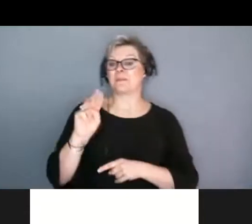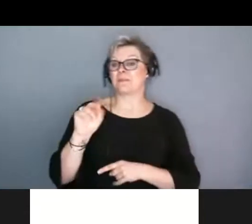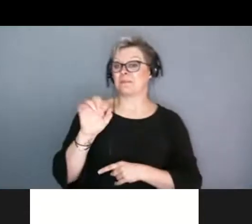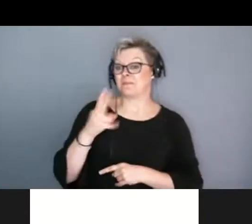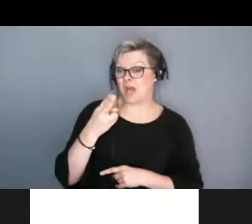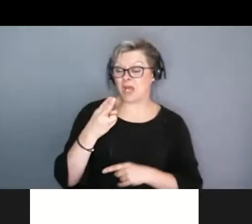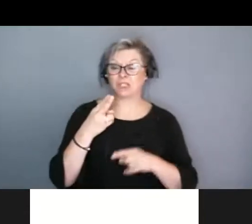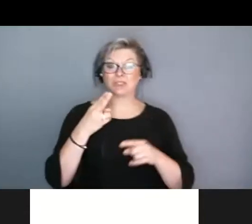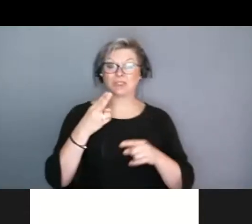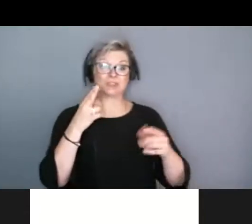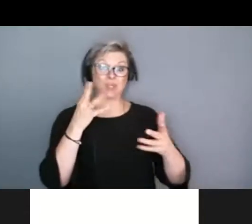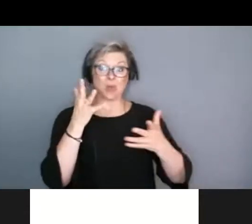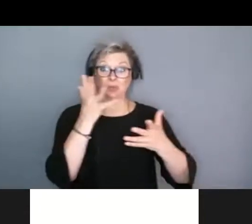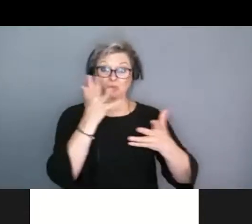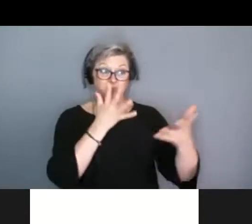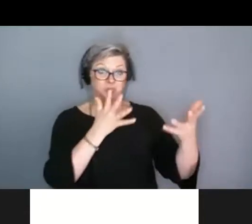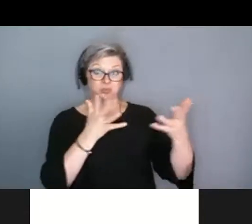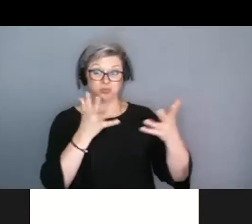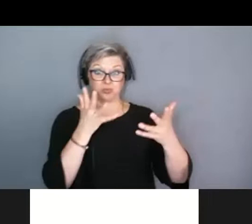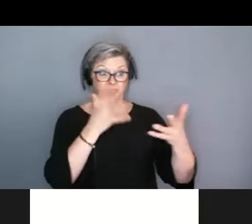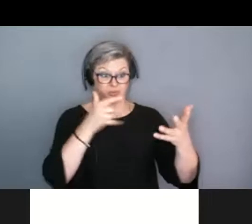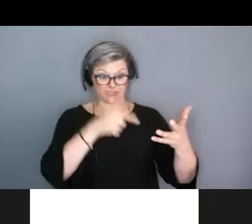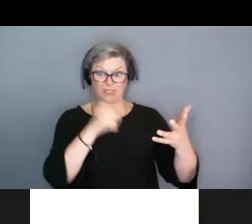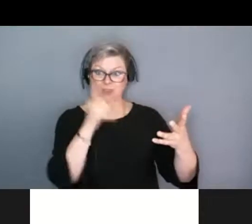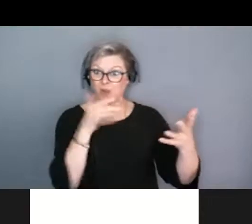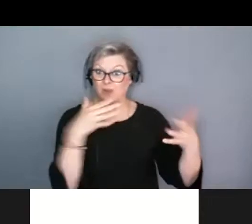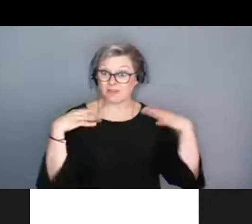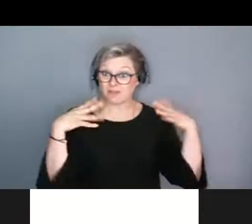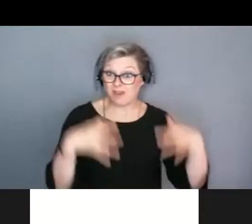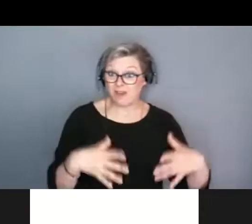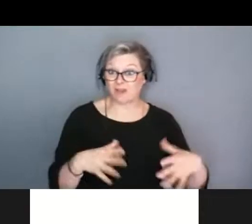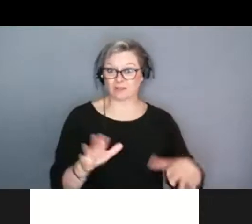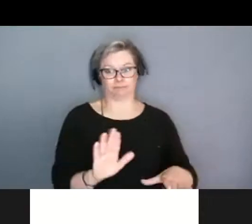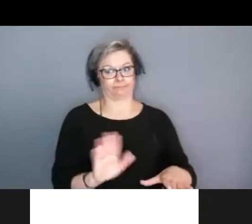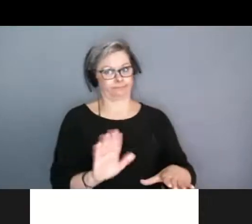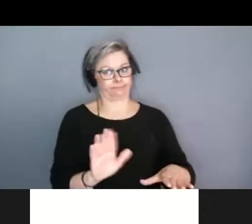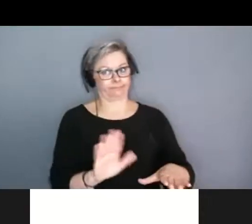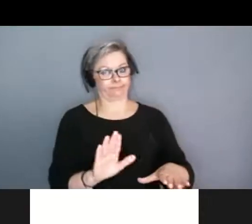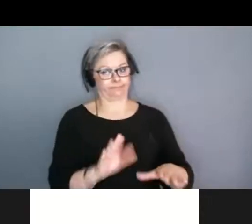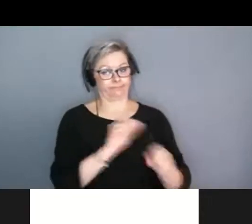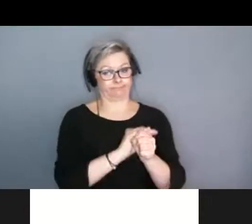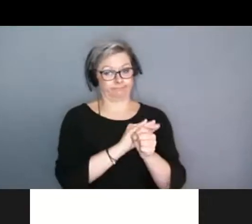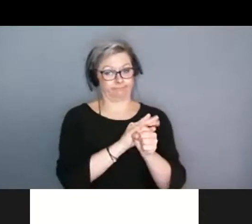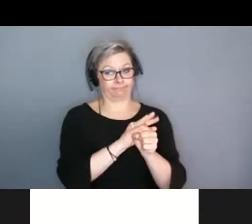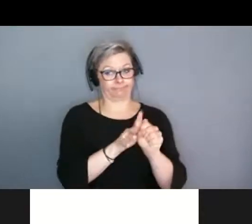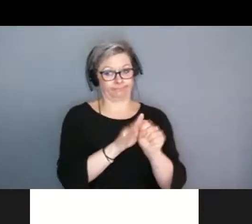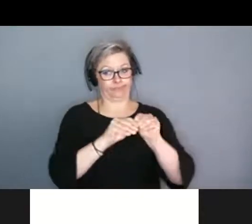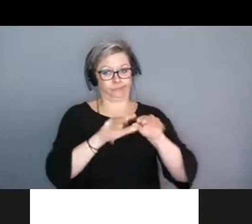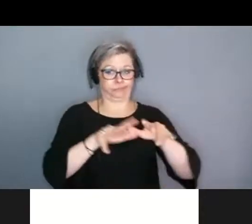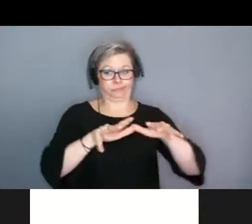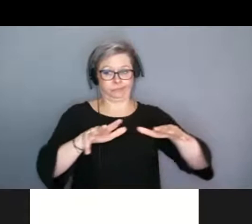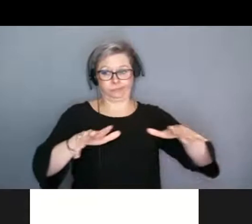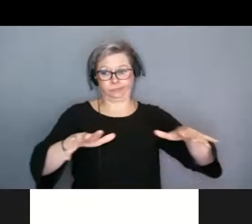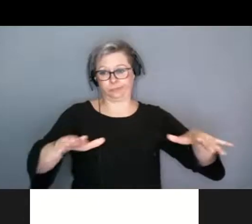of media and buzz and people talking about this new pandemic and what's going to happen. So